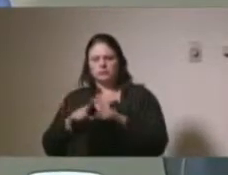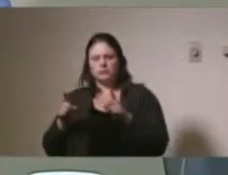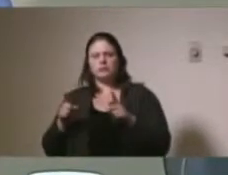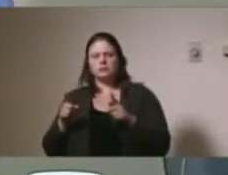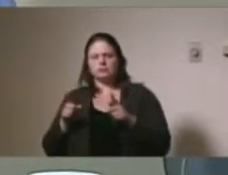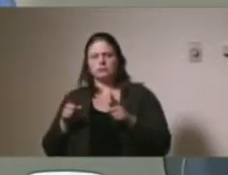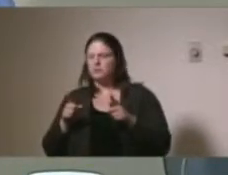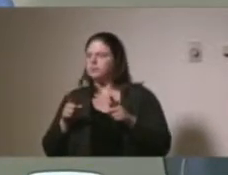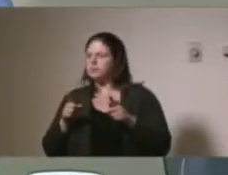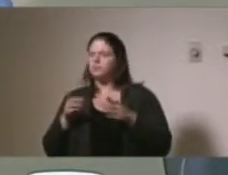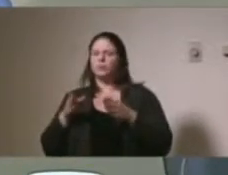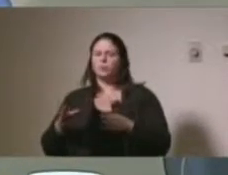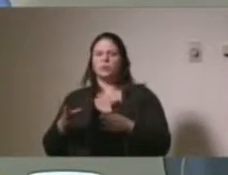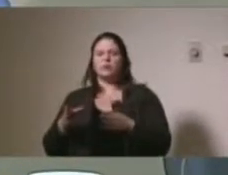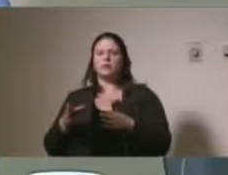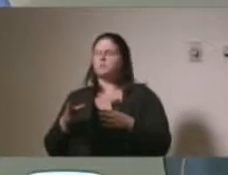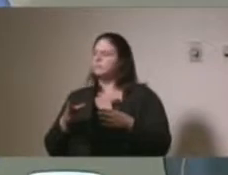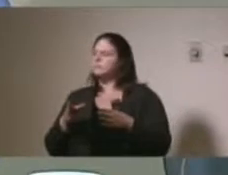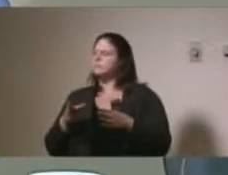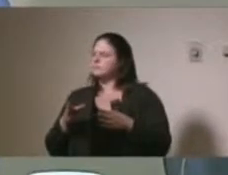for some of the social